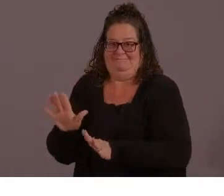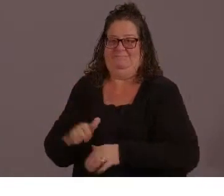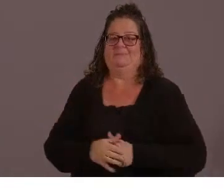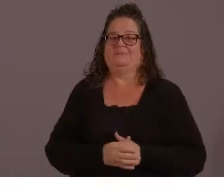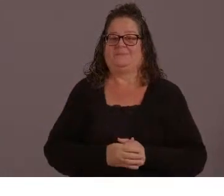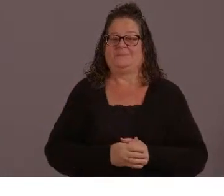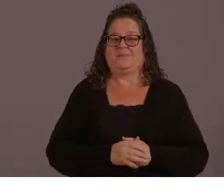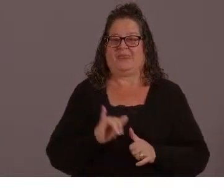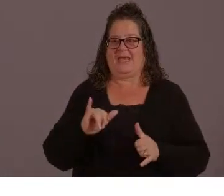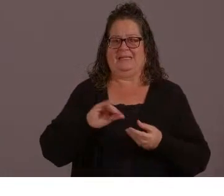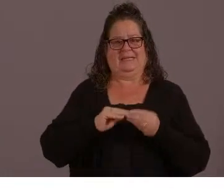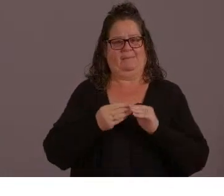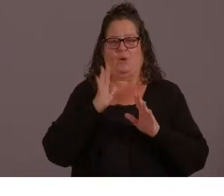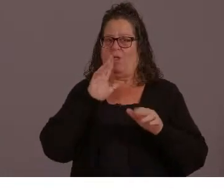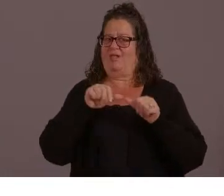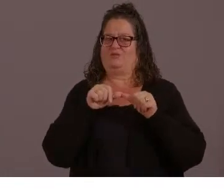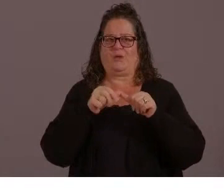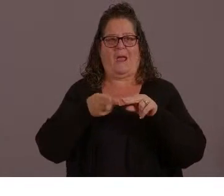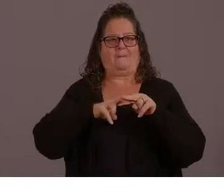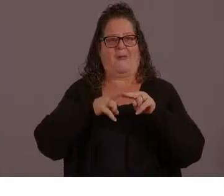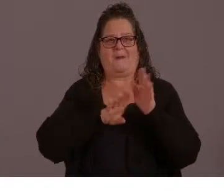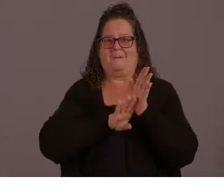additional vaccine into the state.